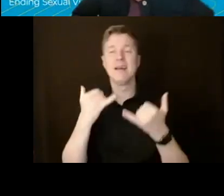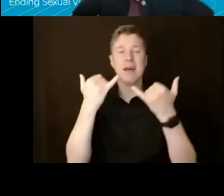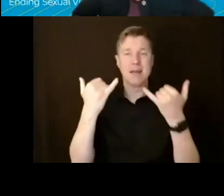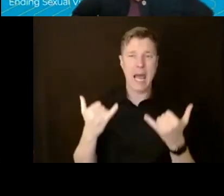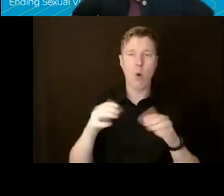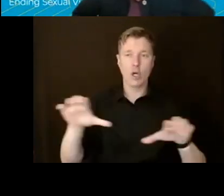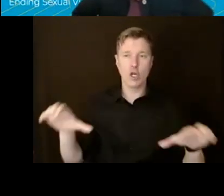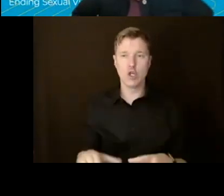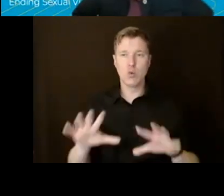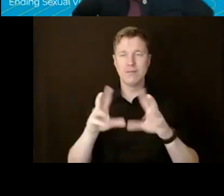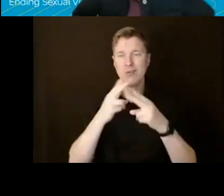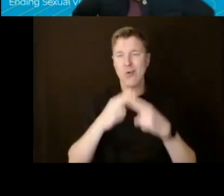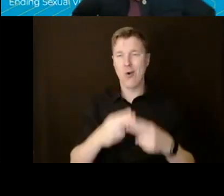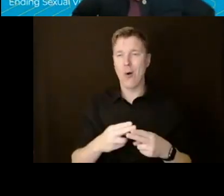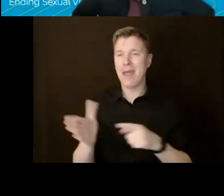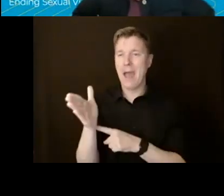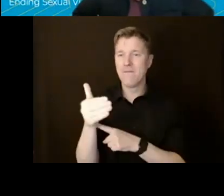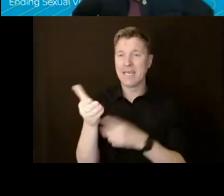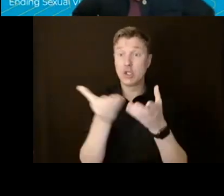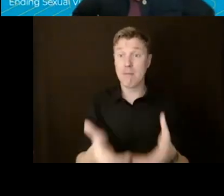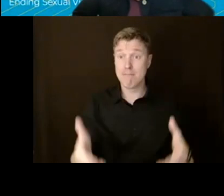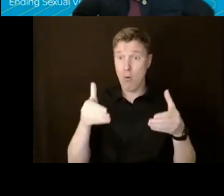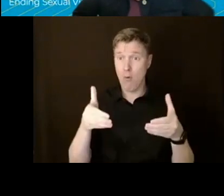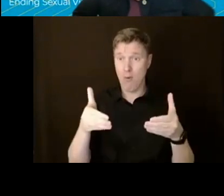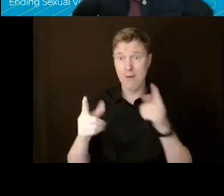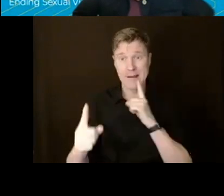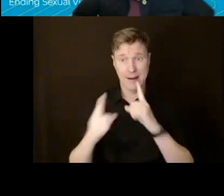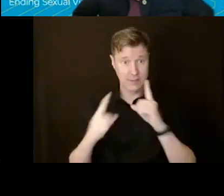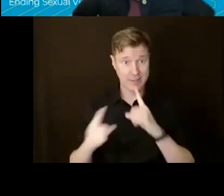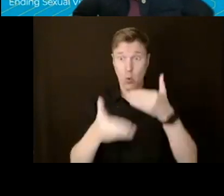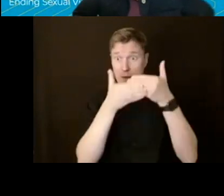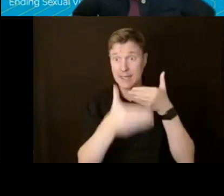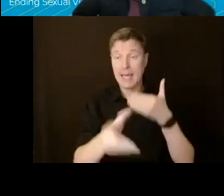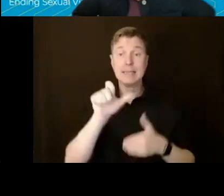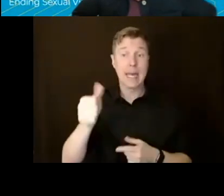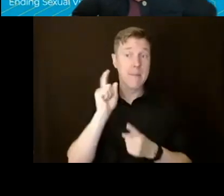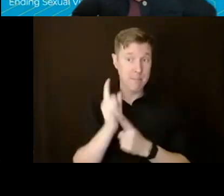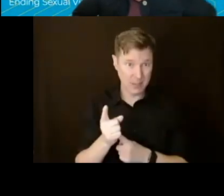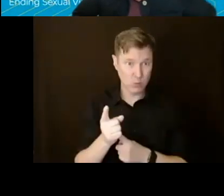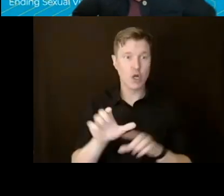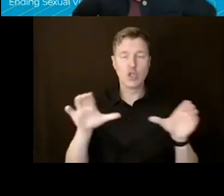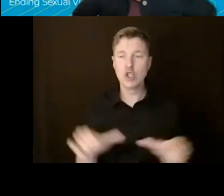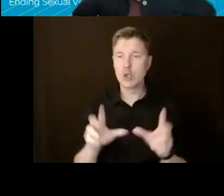fishbowl conversation. So in the next 10 minutes, we are going to do a fishbowl.